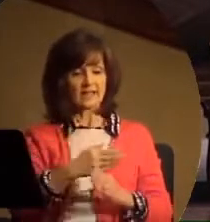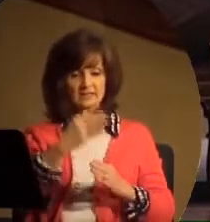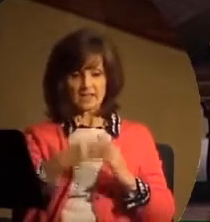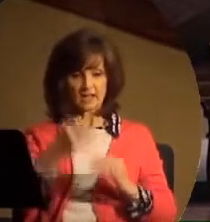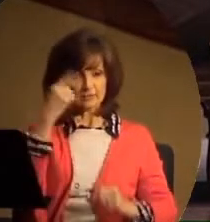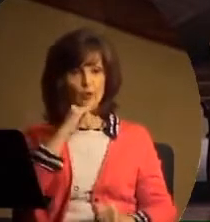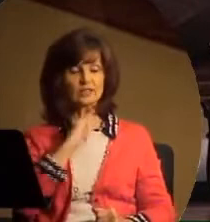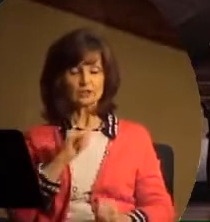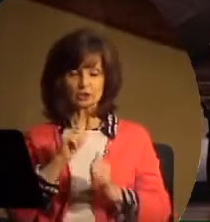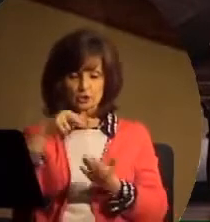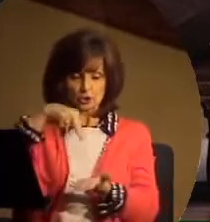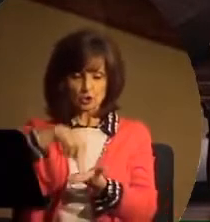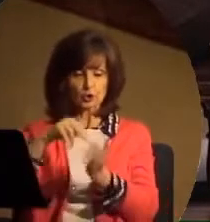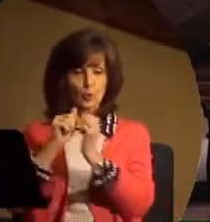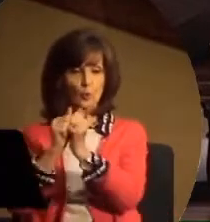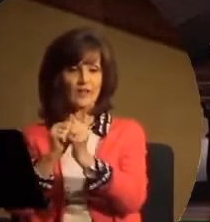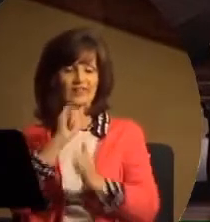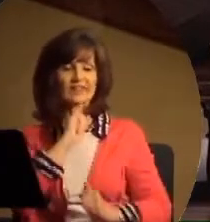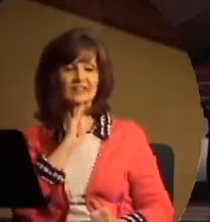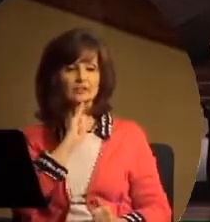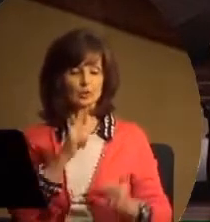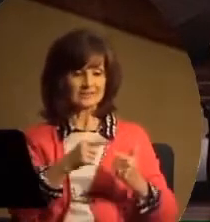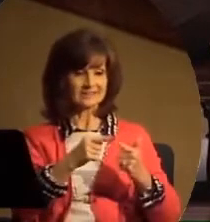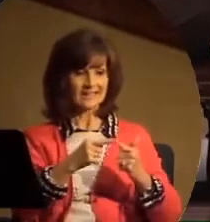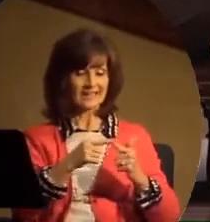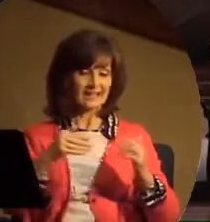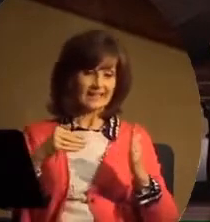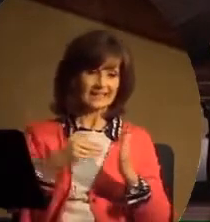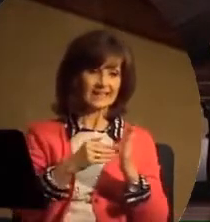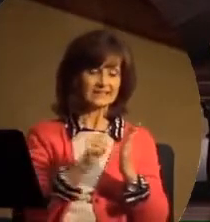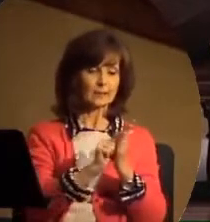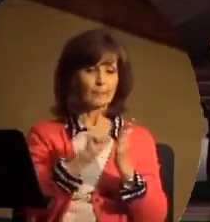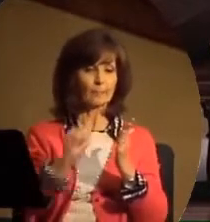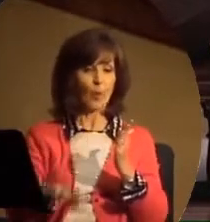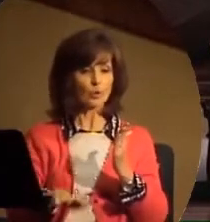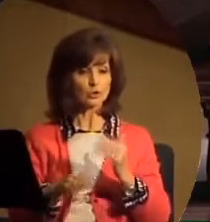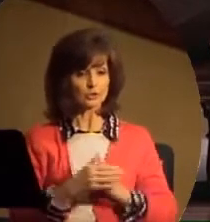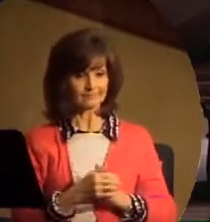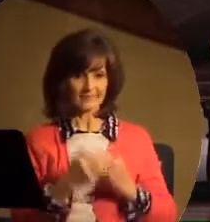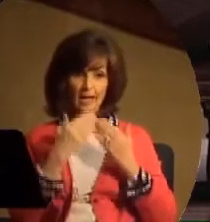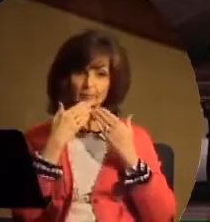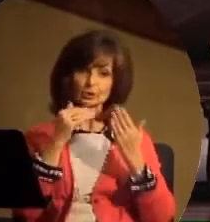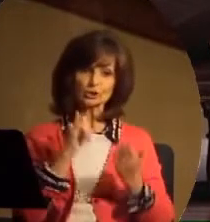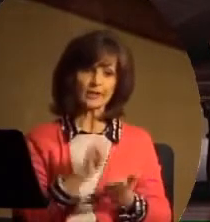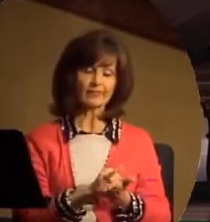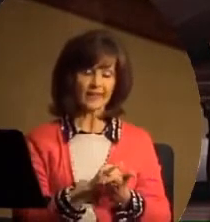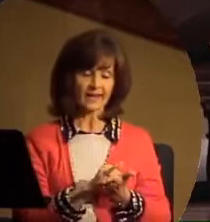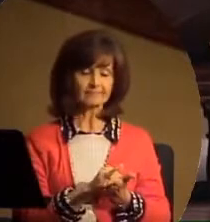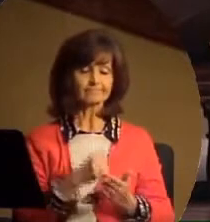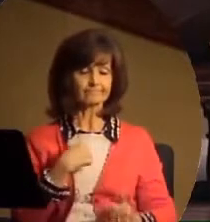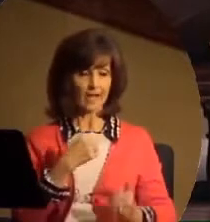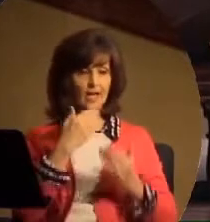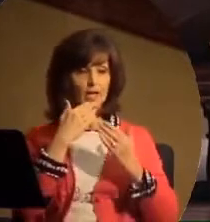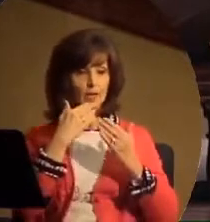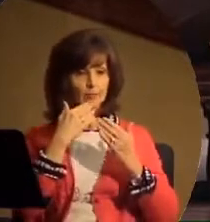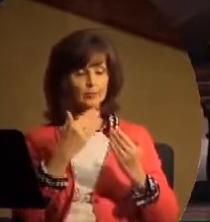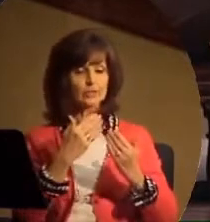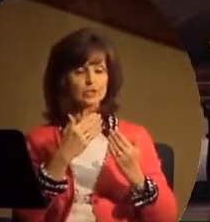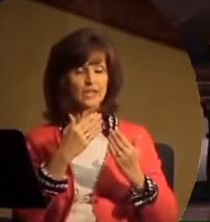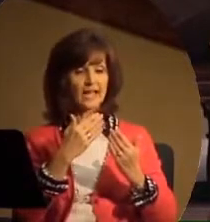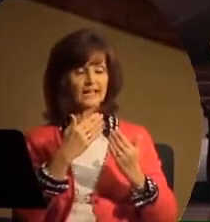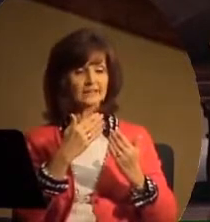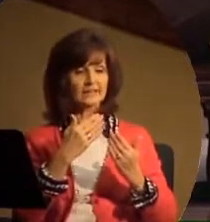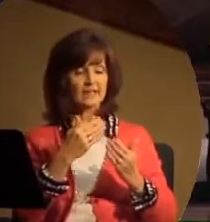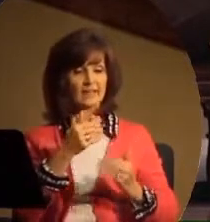stood with Israel. What about this one? He stood against abortion. Now, I appreciate that. I appreciate the